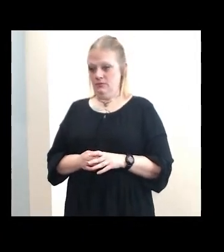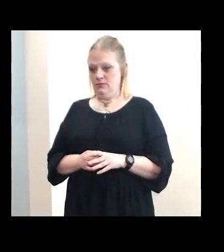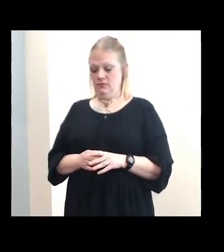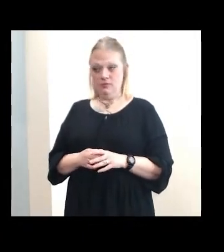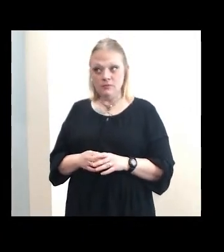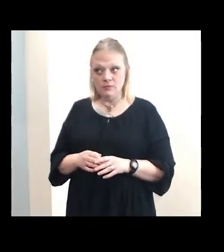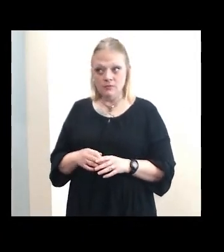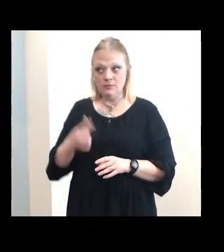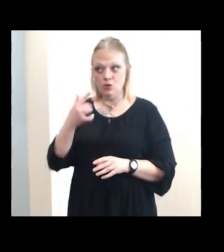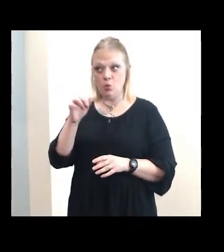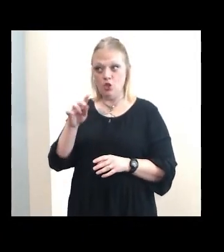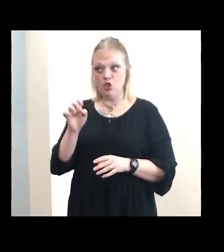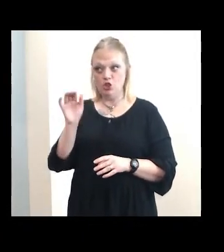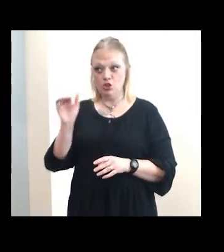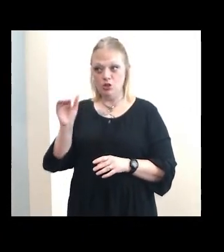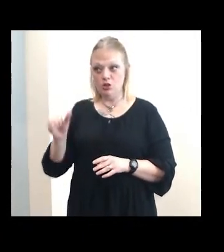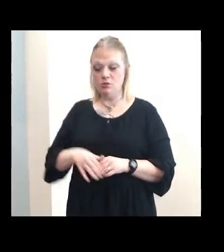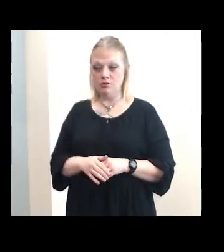George, are you there?